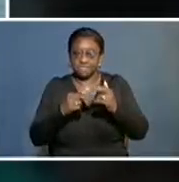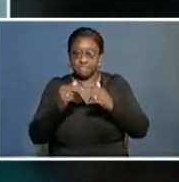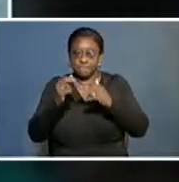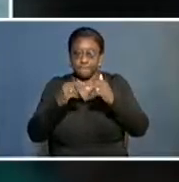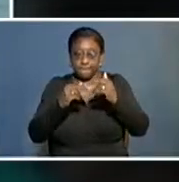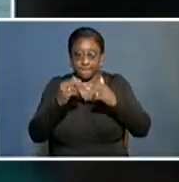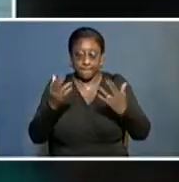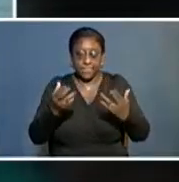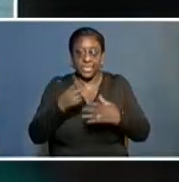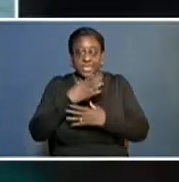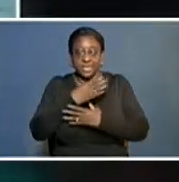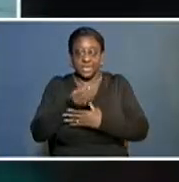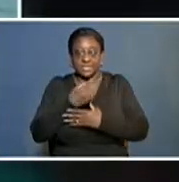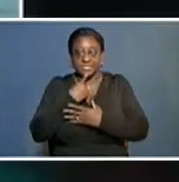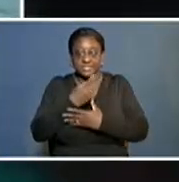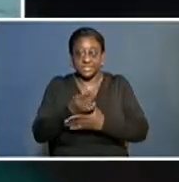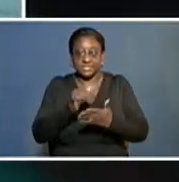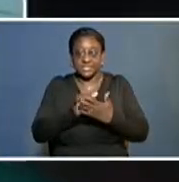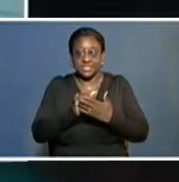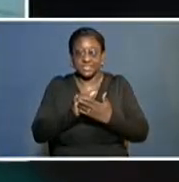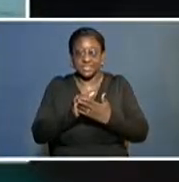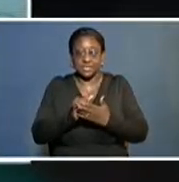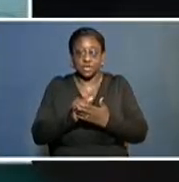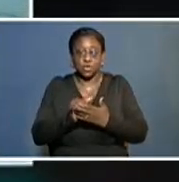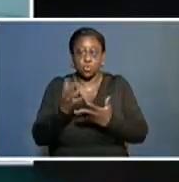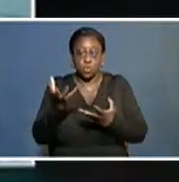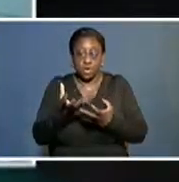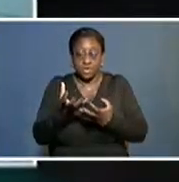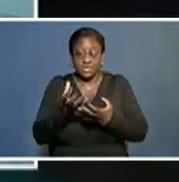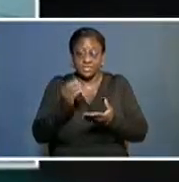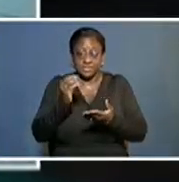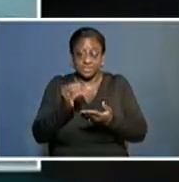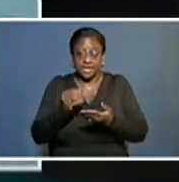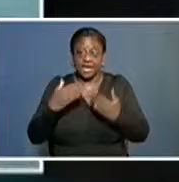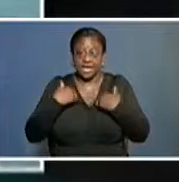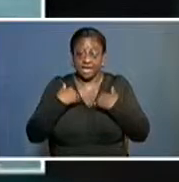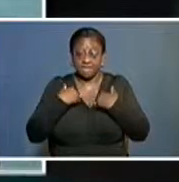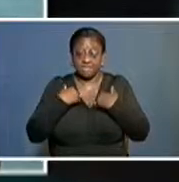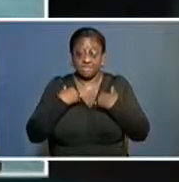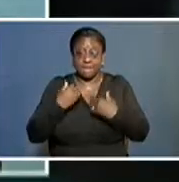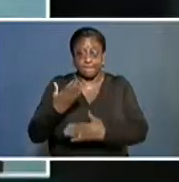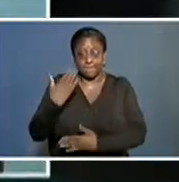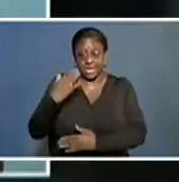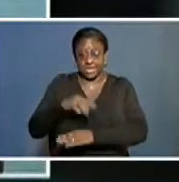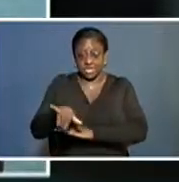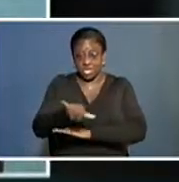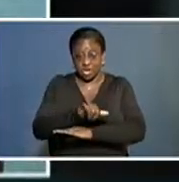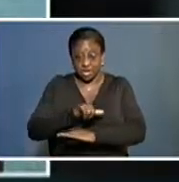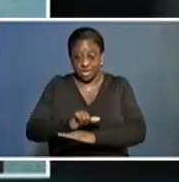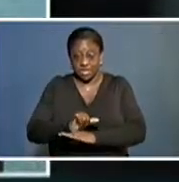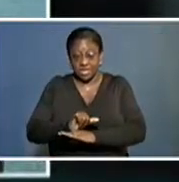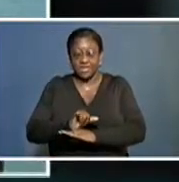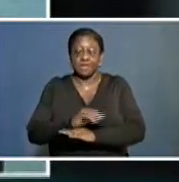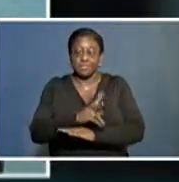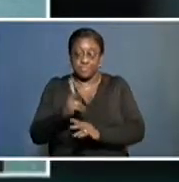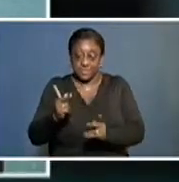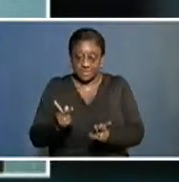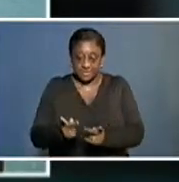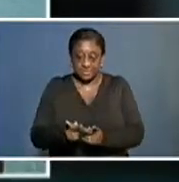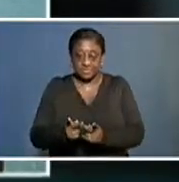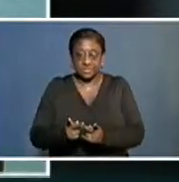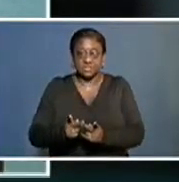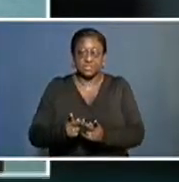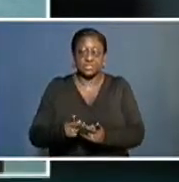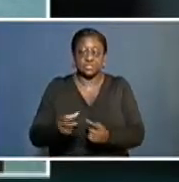and galvanized communities into establishing backyard nurseries and borrowing tiny mangrove plants into areas